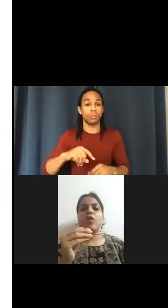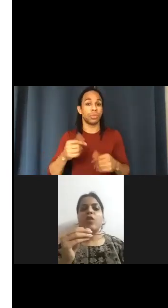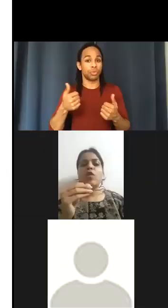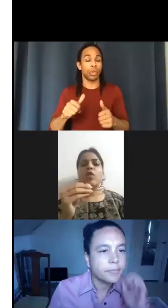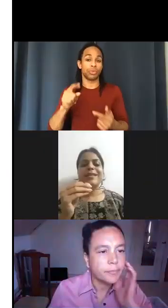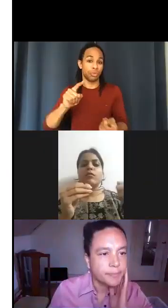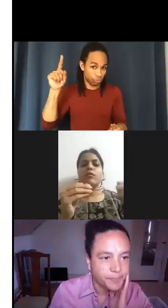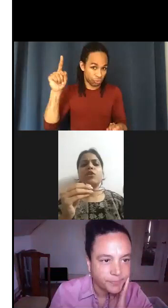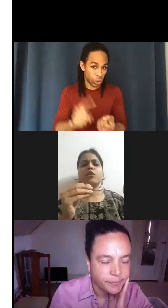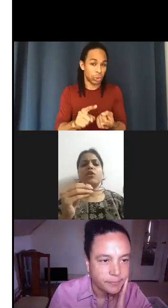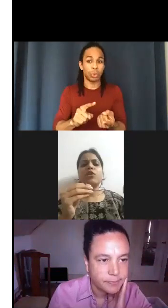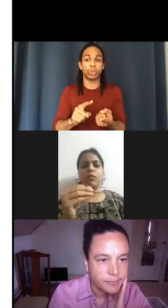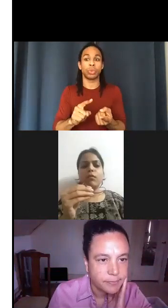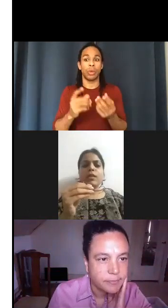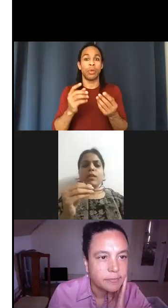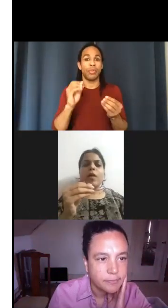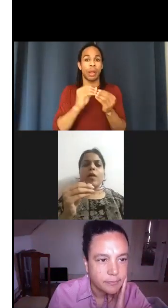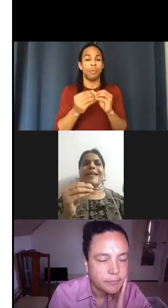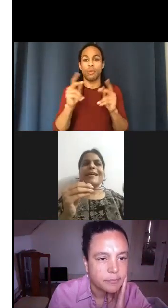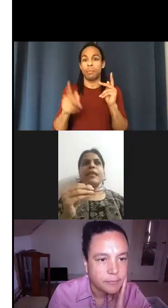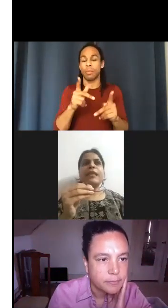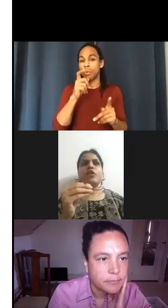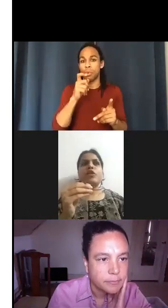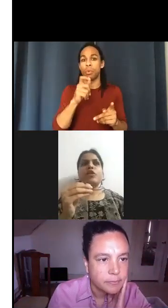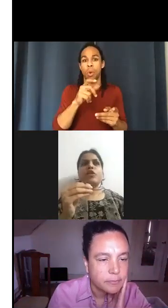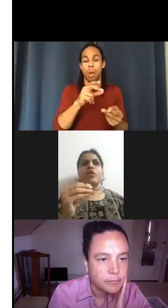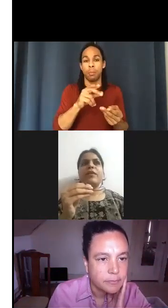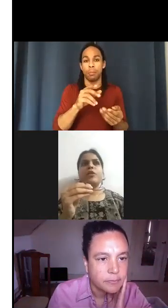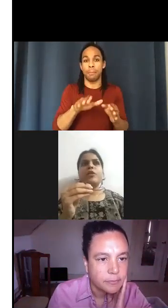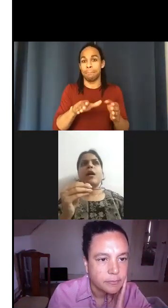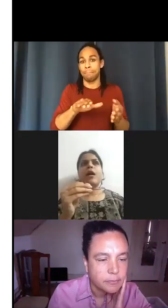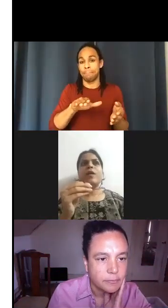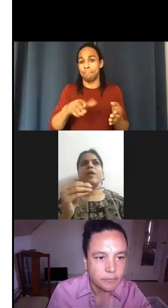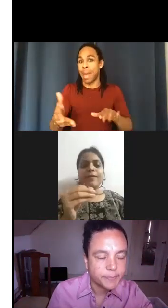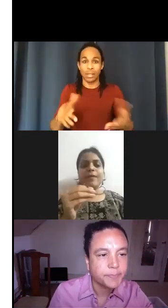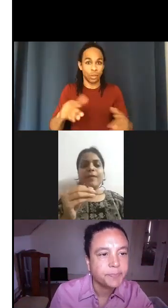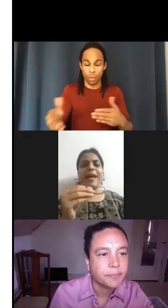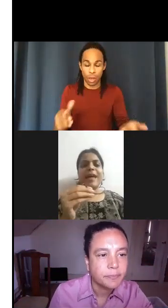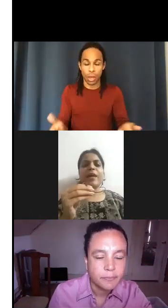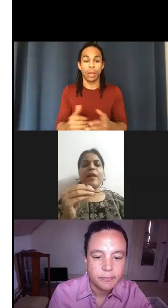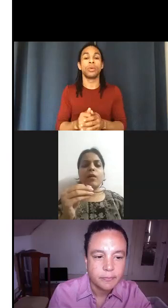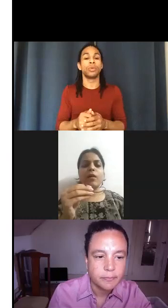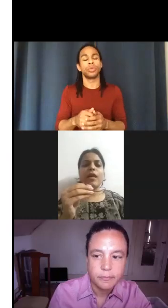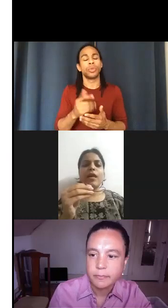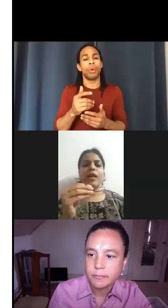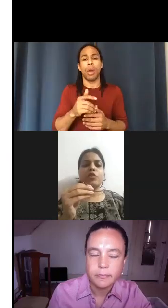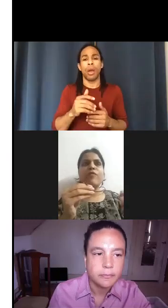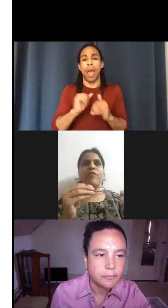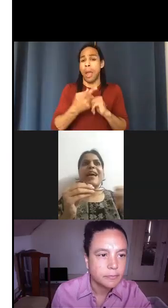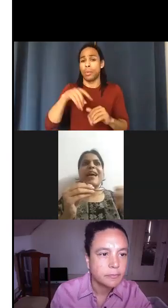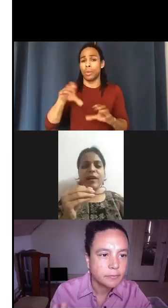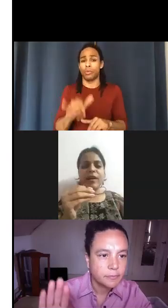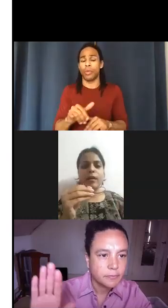morbidities are so much unknown. So quality healthcare should be really pushed within the rights framework, and it should be